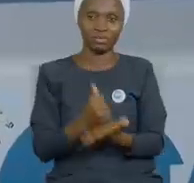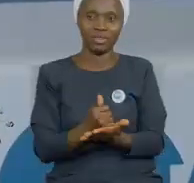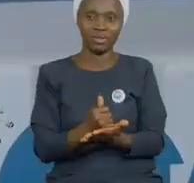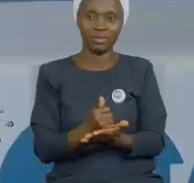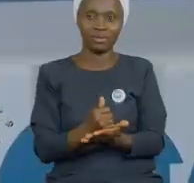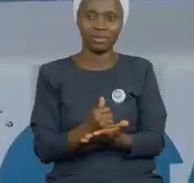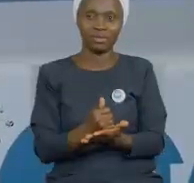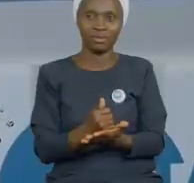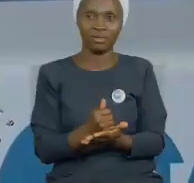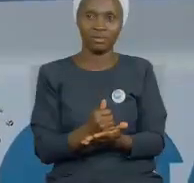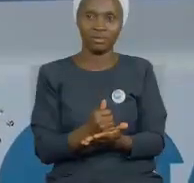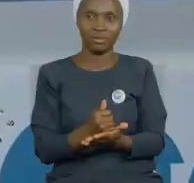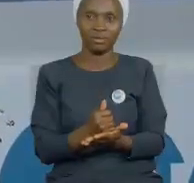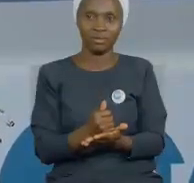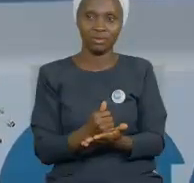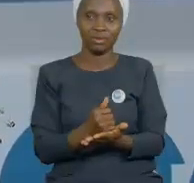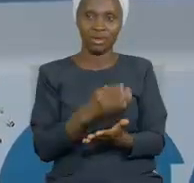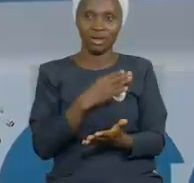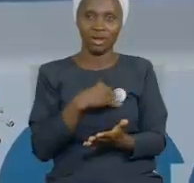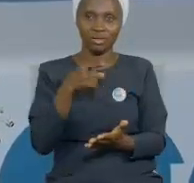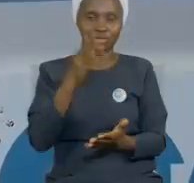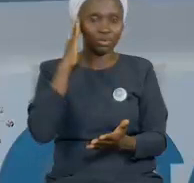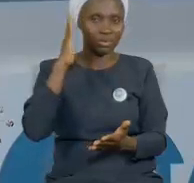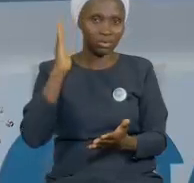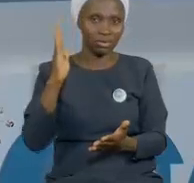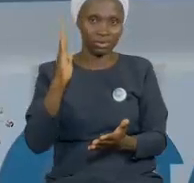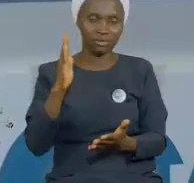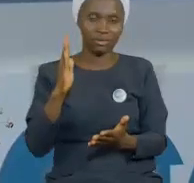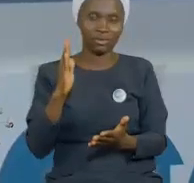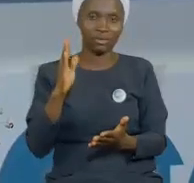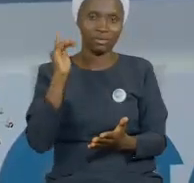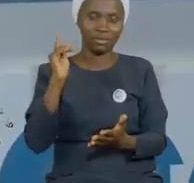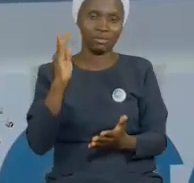Watch that you testify before going back.